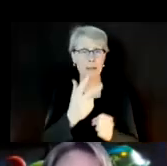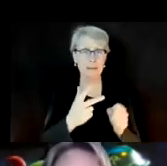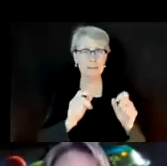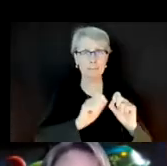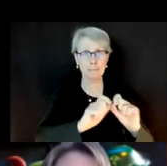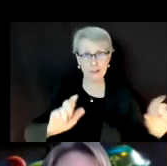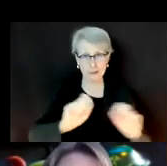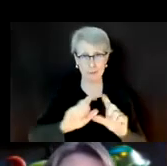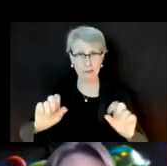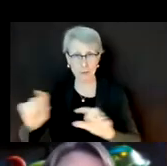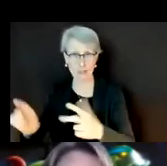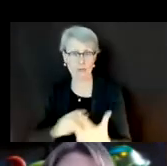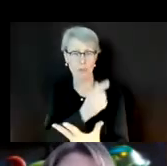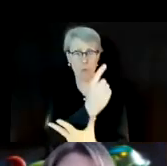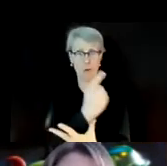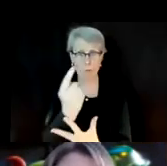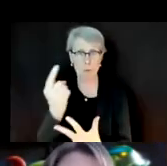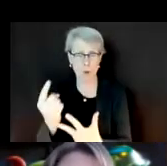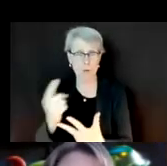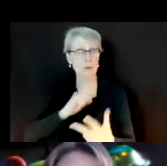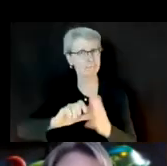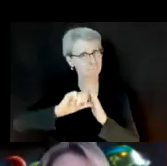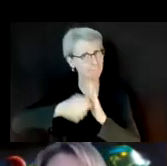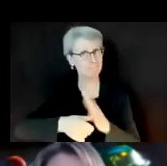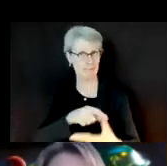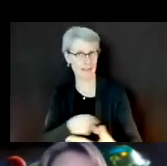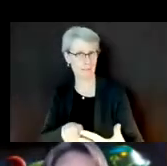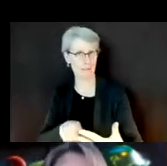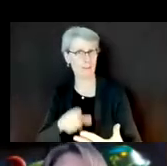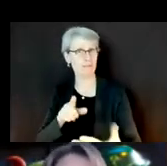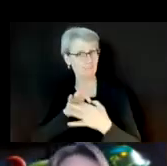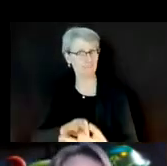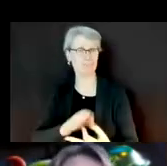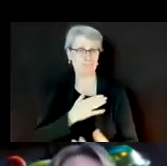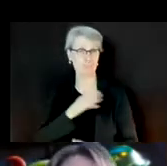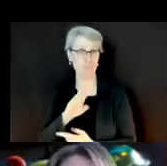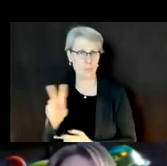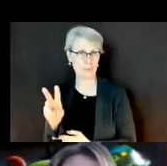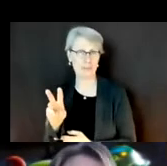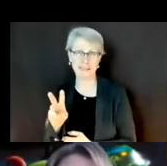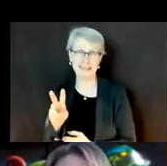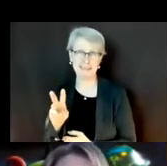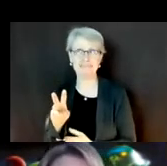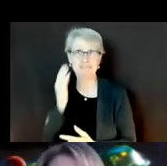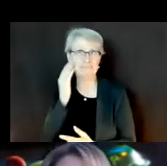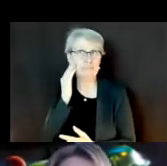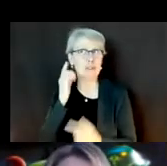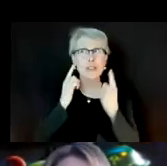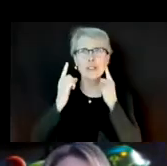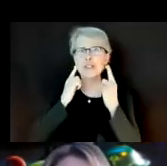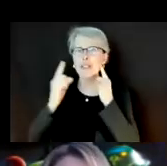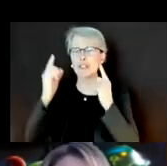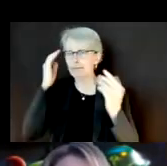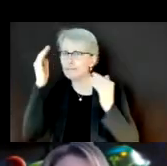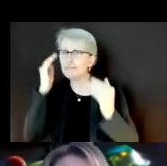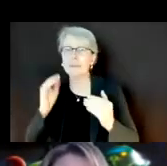for each of these artists, to really highlight them on my website, so that because I know there's all this interest because I'm getting this information